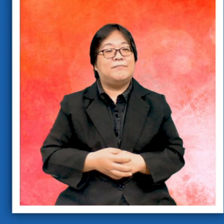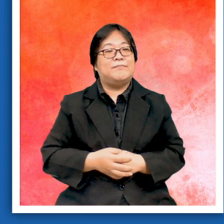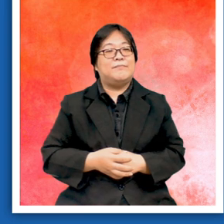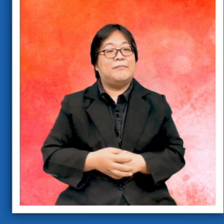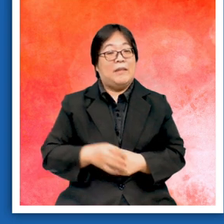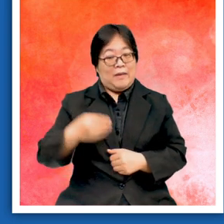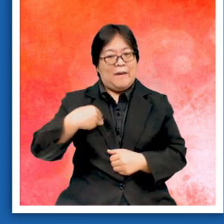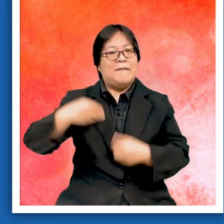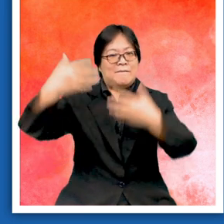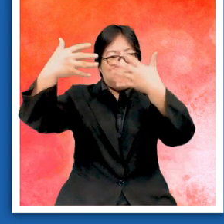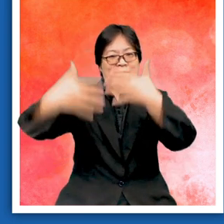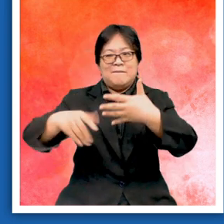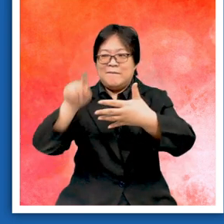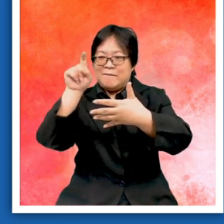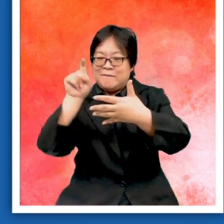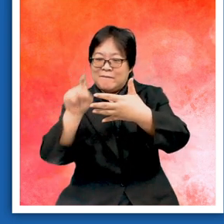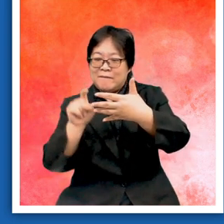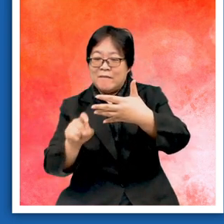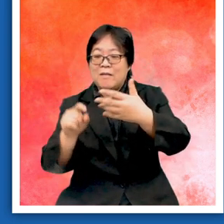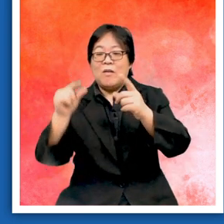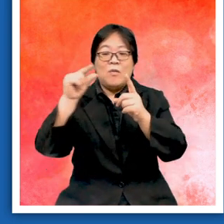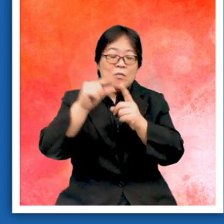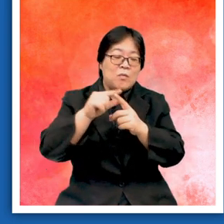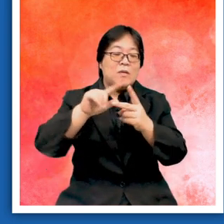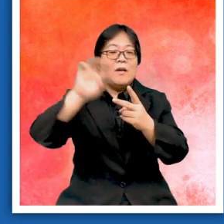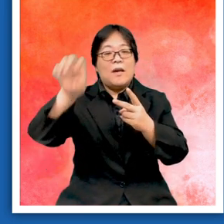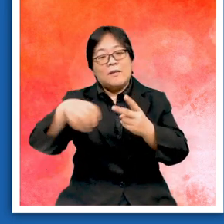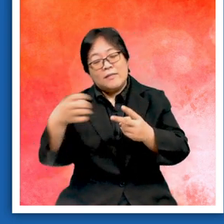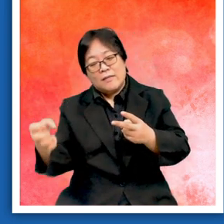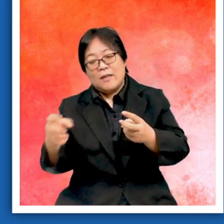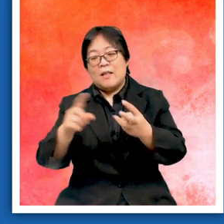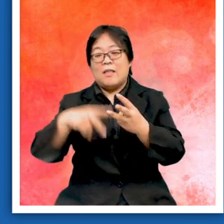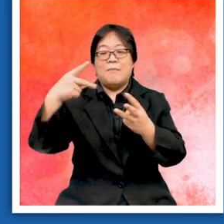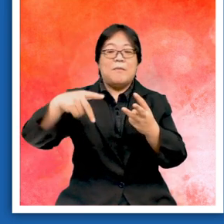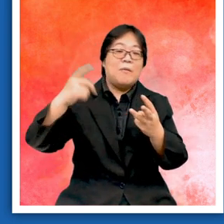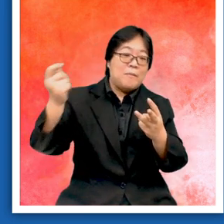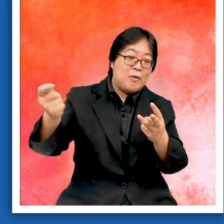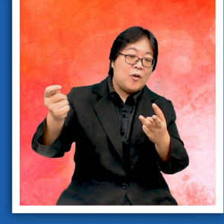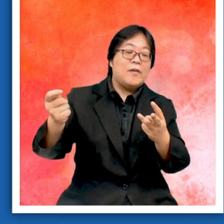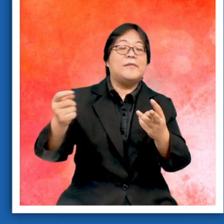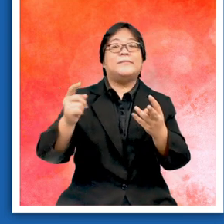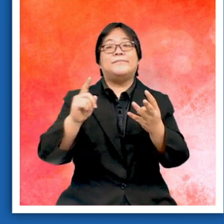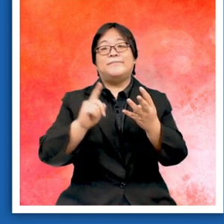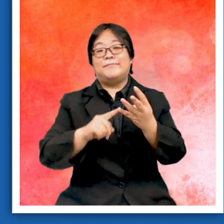mentioned here. Word document, Excel workbook, PowerPoint presentation,